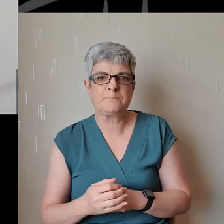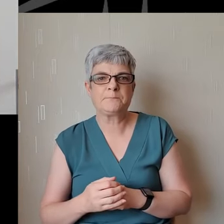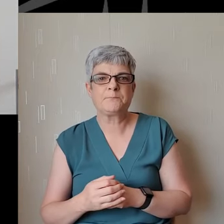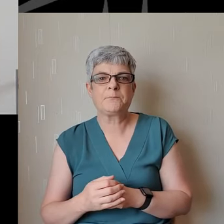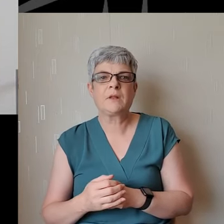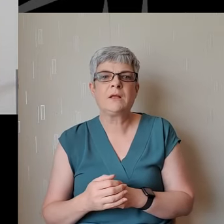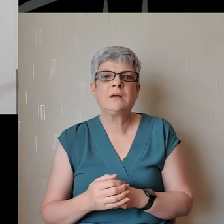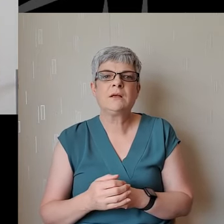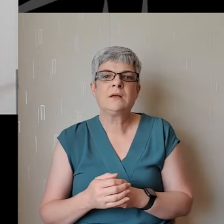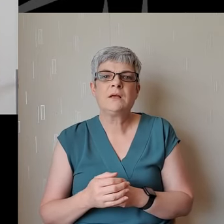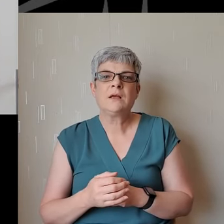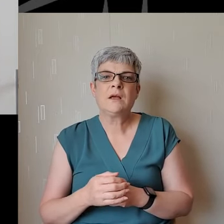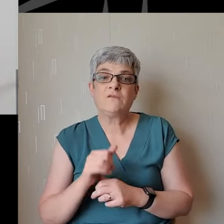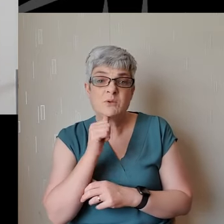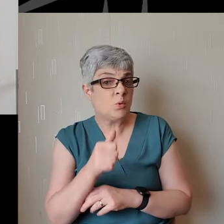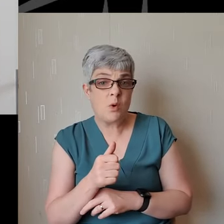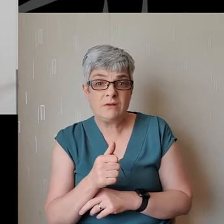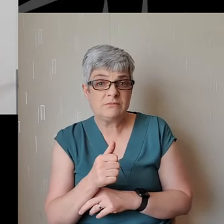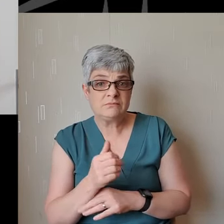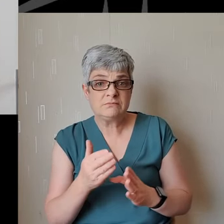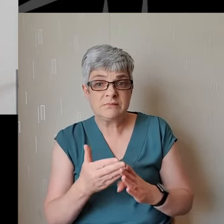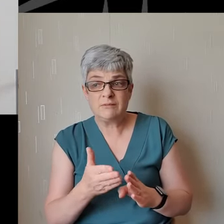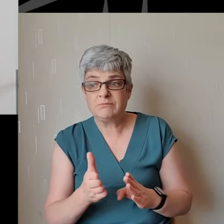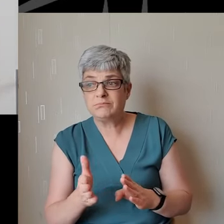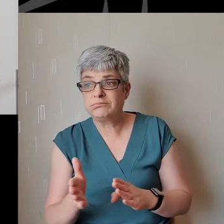When we don't do that, we drift.